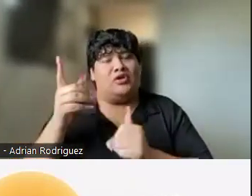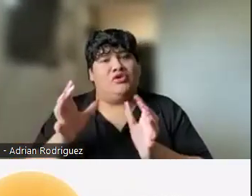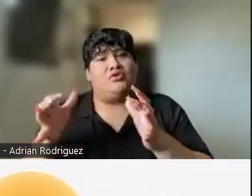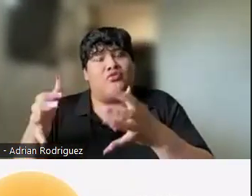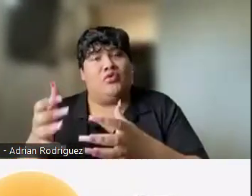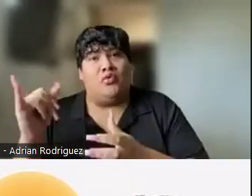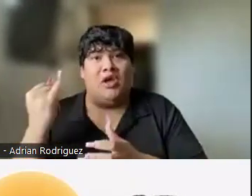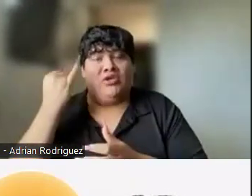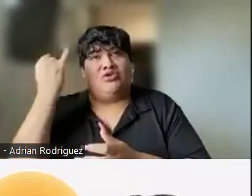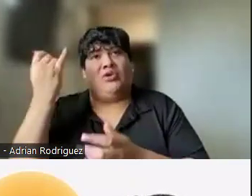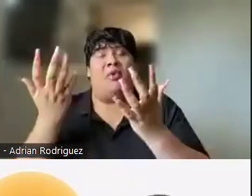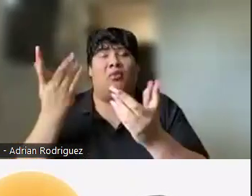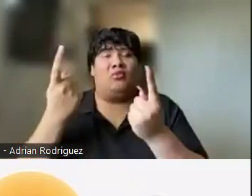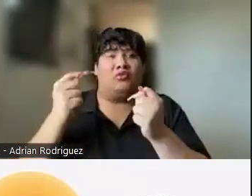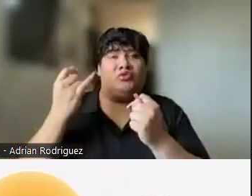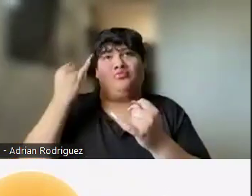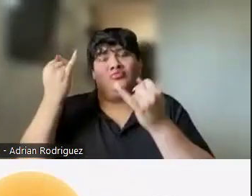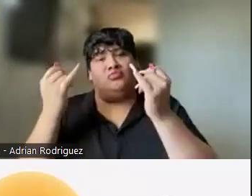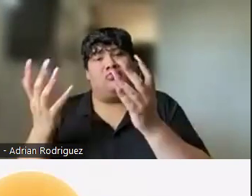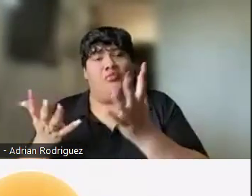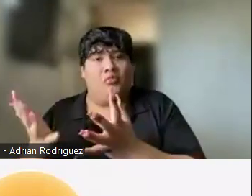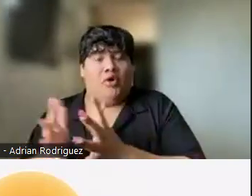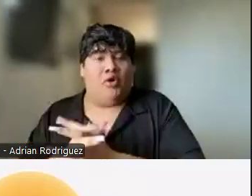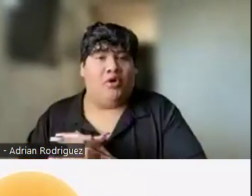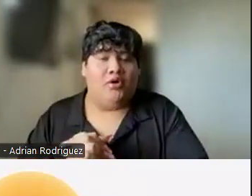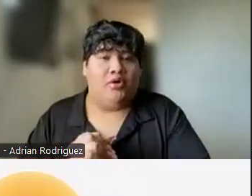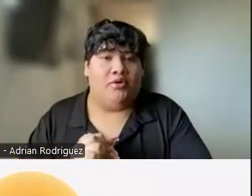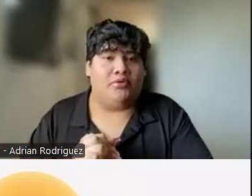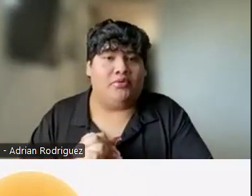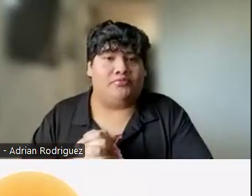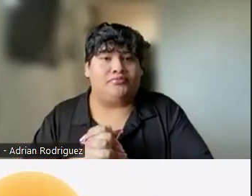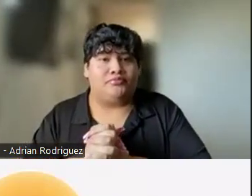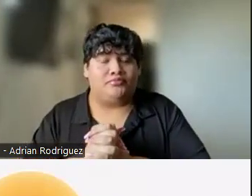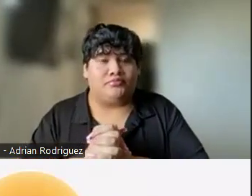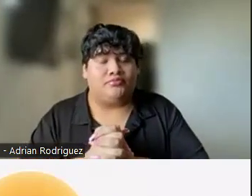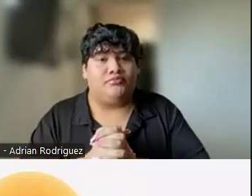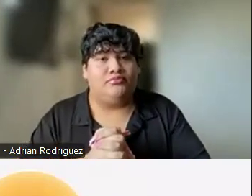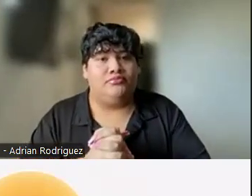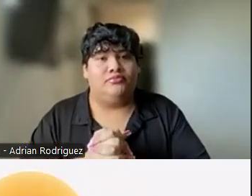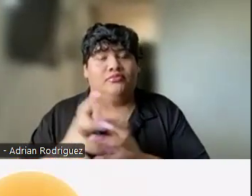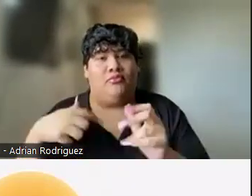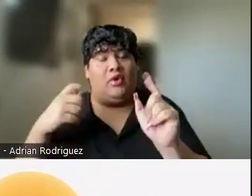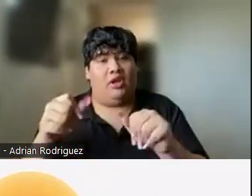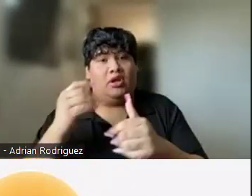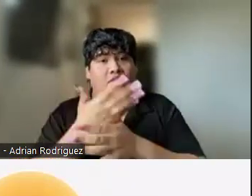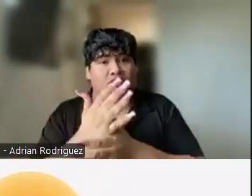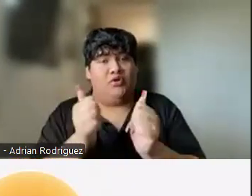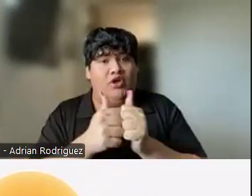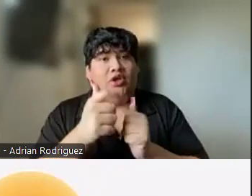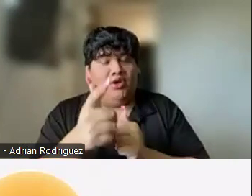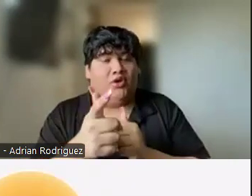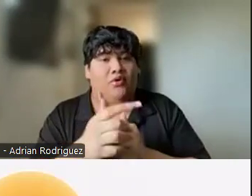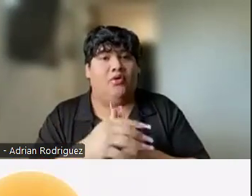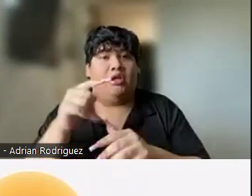up on several occasions is really looking at shallow rental subsidies. I can share with you